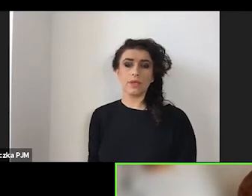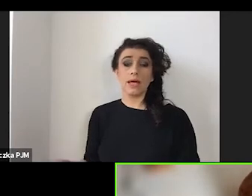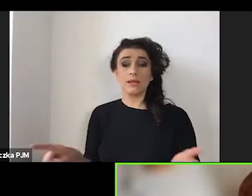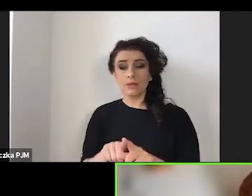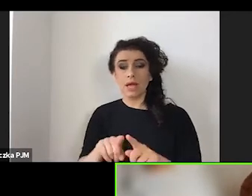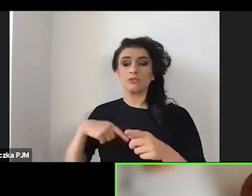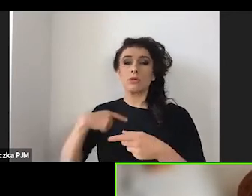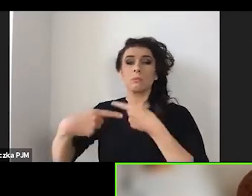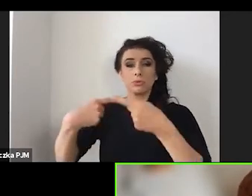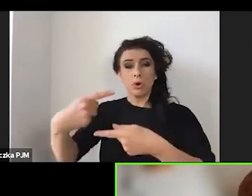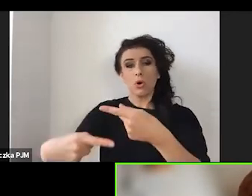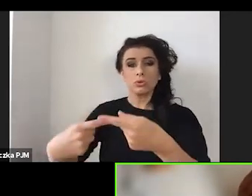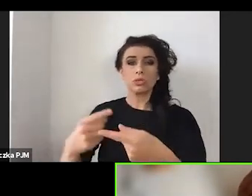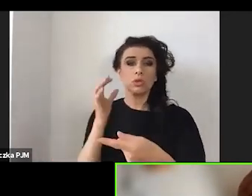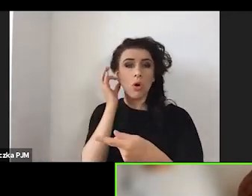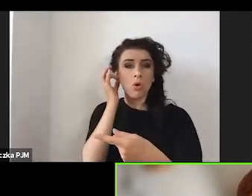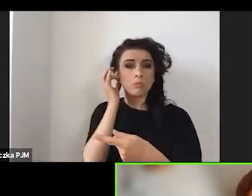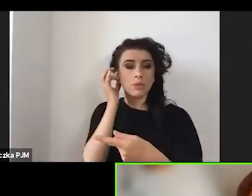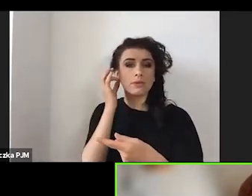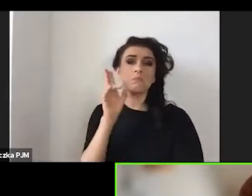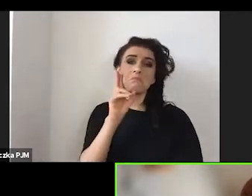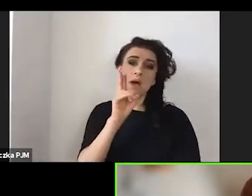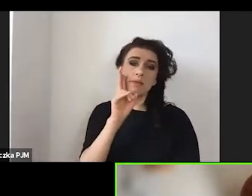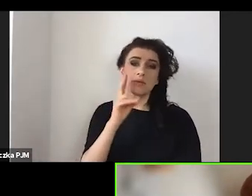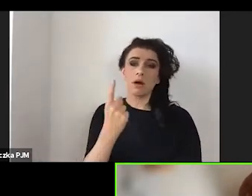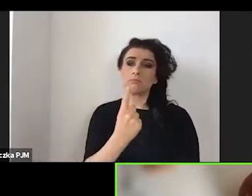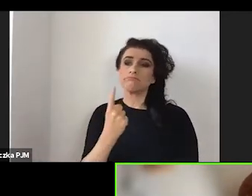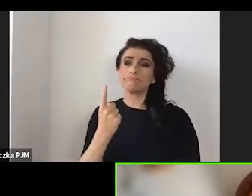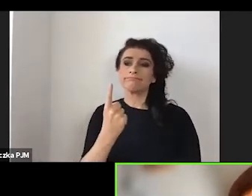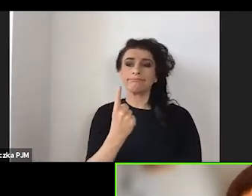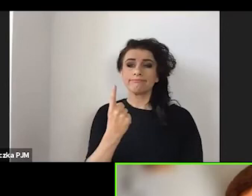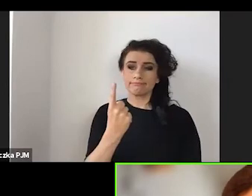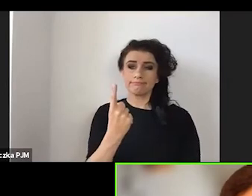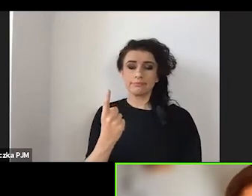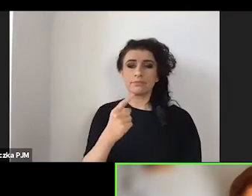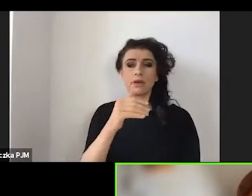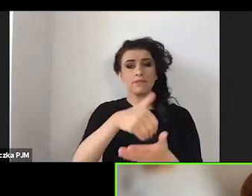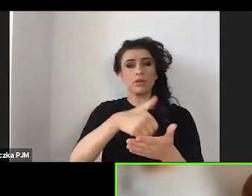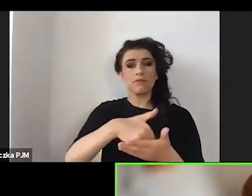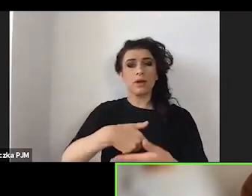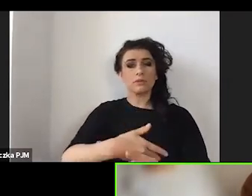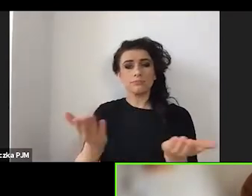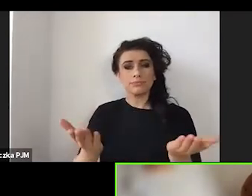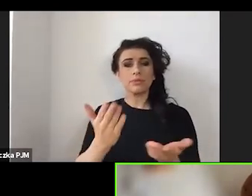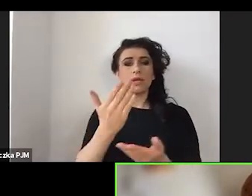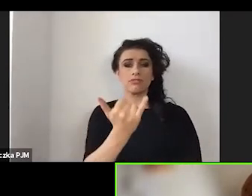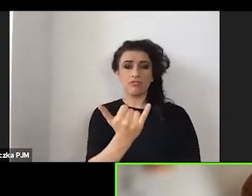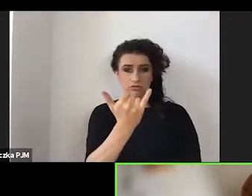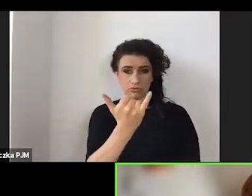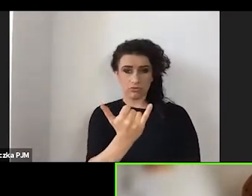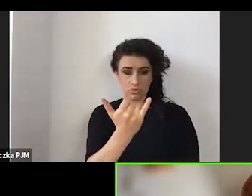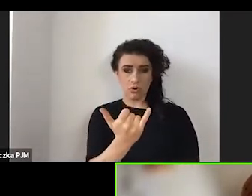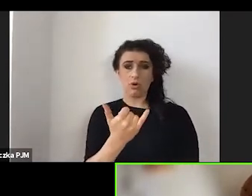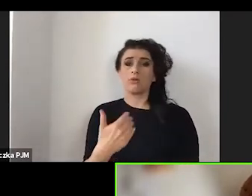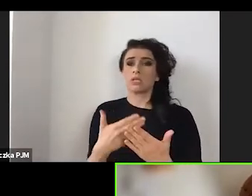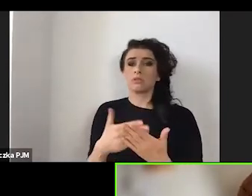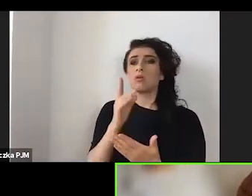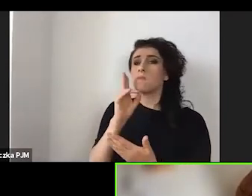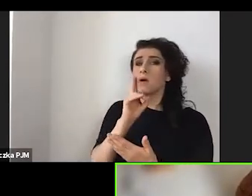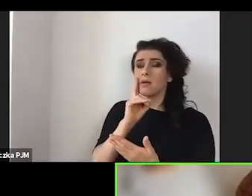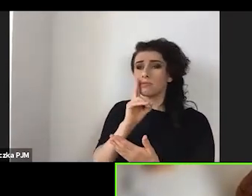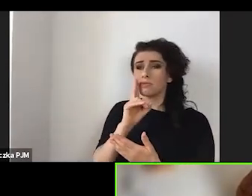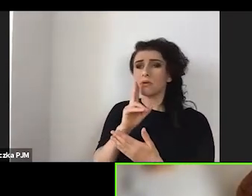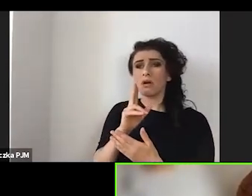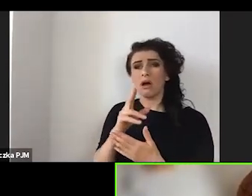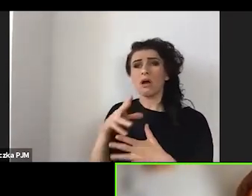raise kids, boys and girls, and they must be somehow father and mother because they